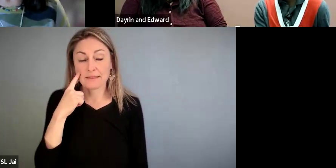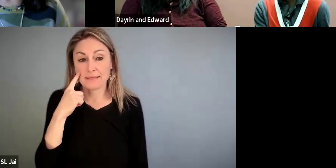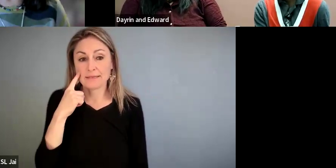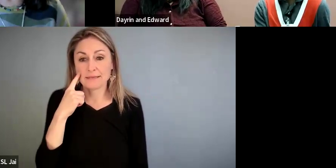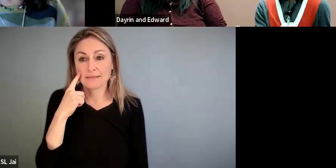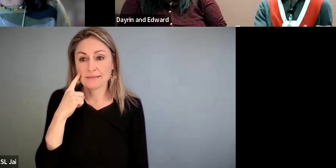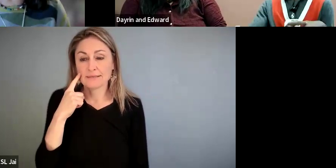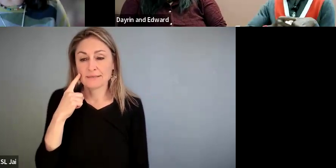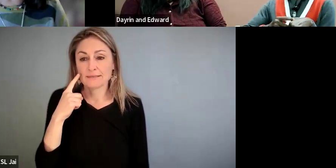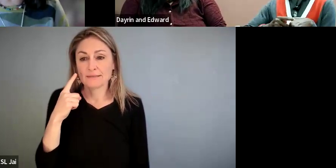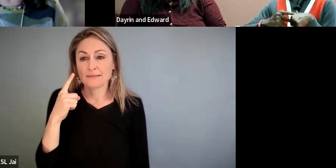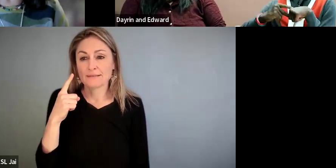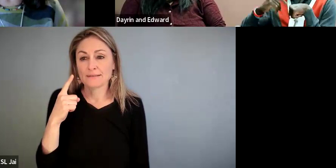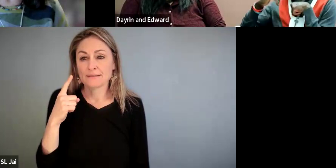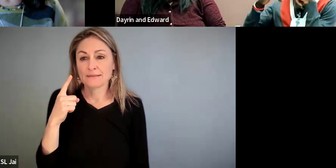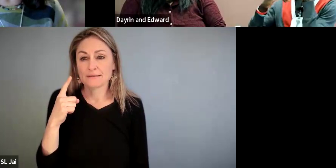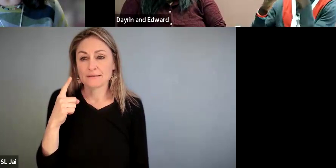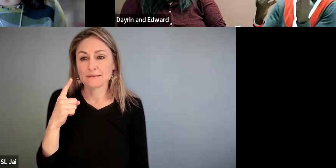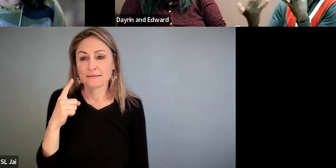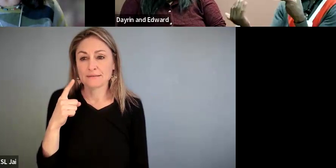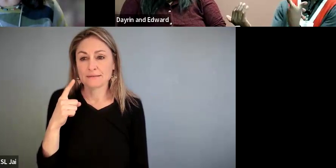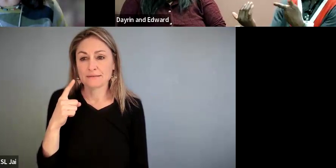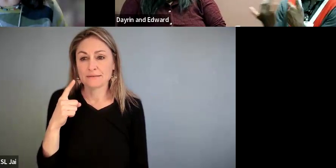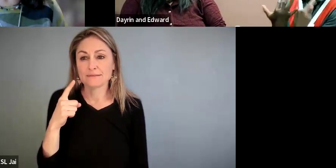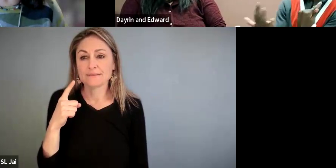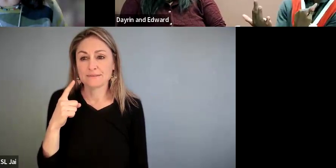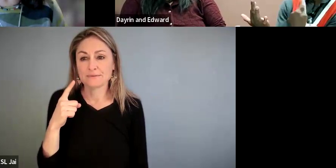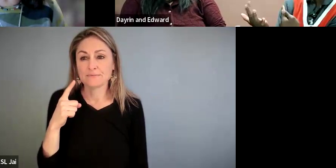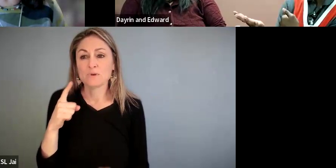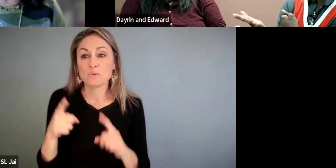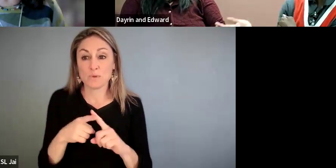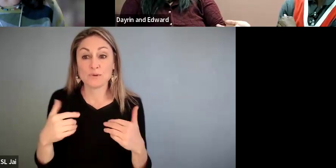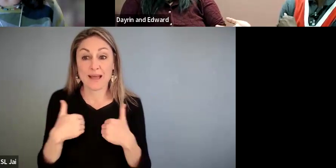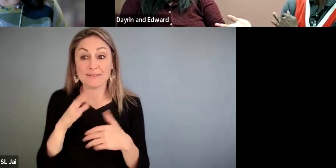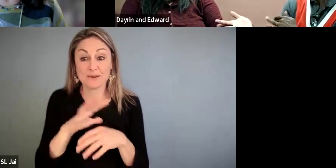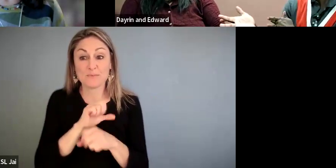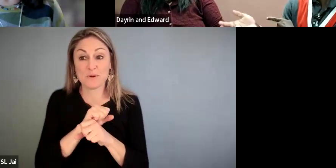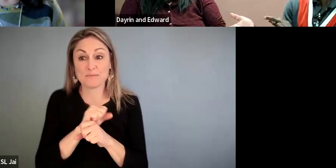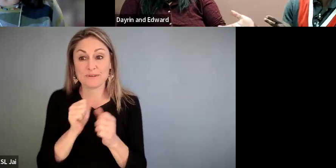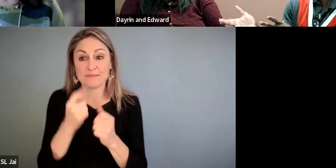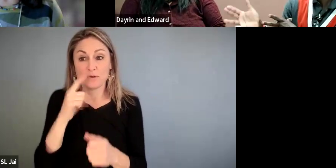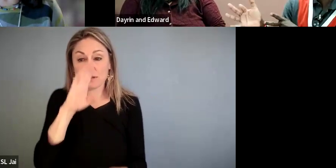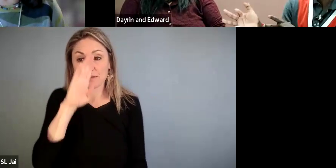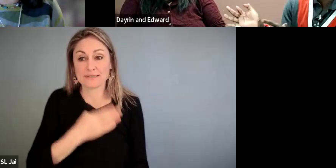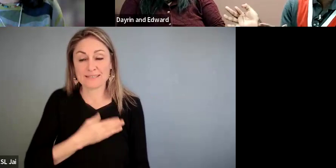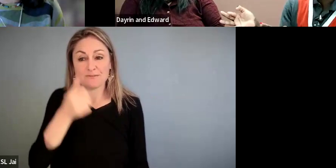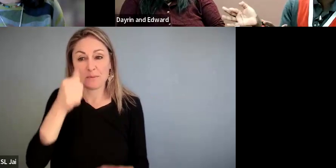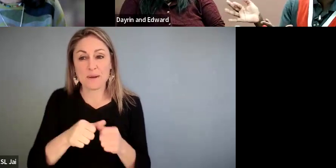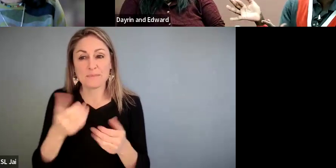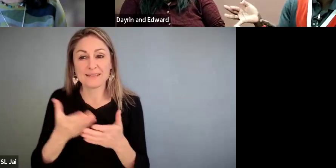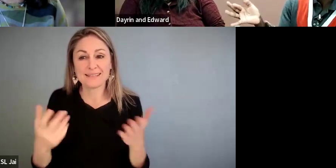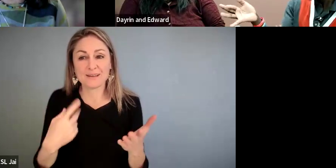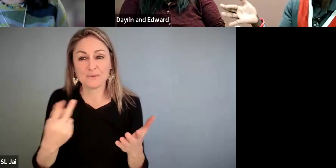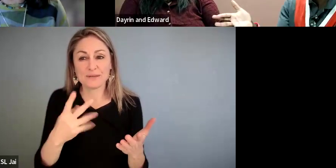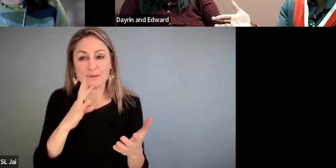that those when you look at the successful appointment, one of the things we talk about